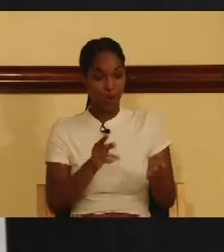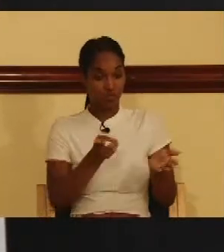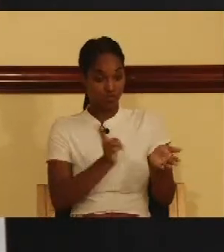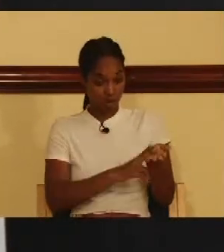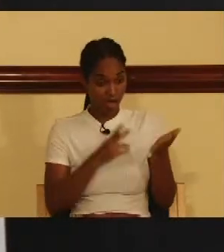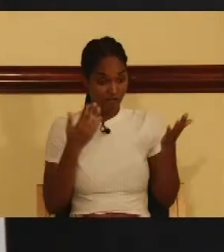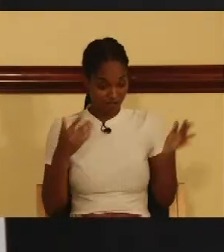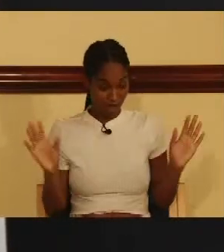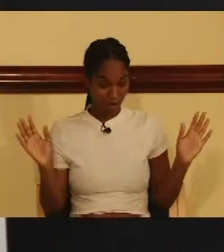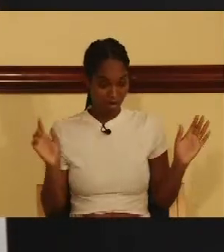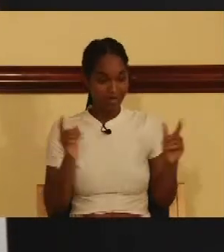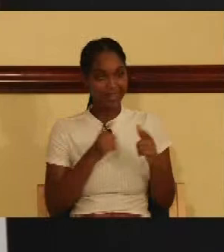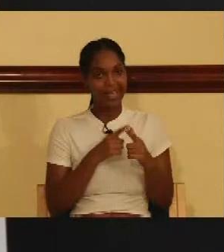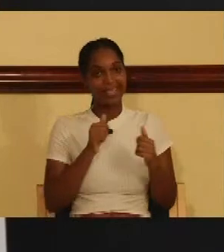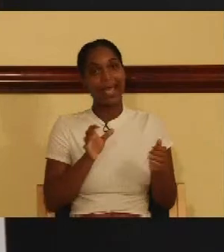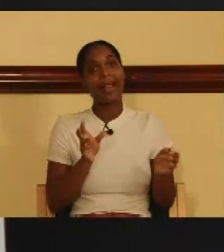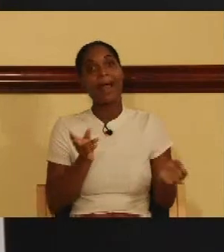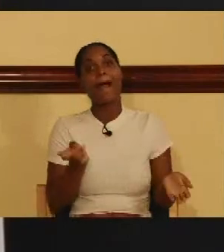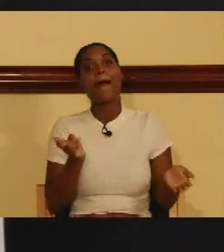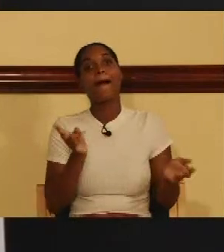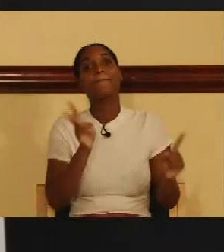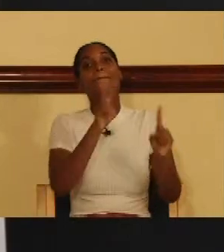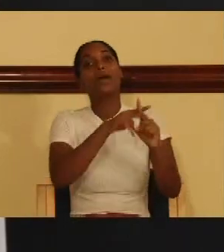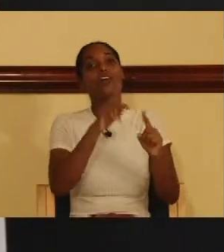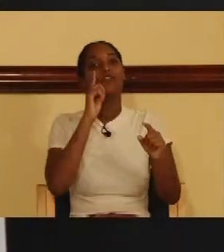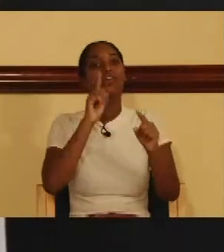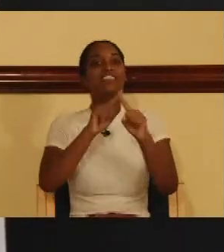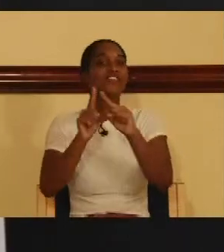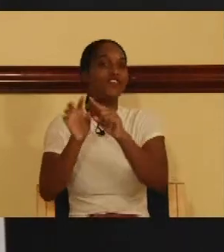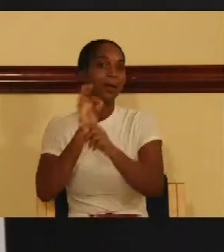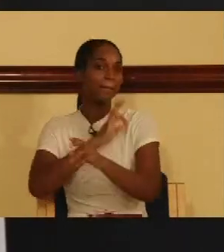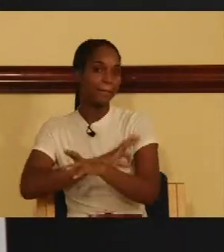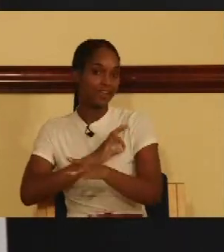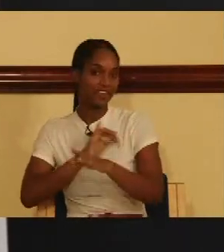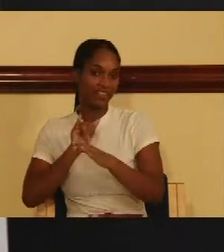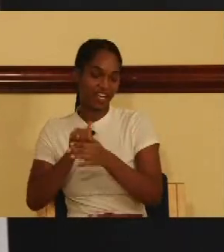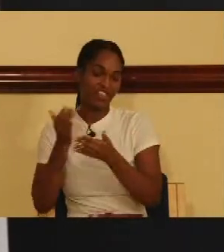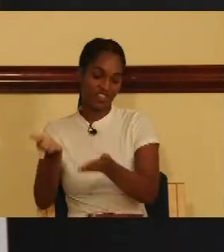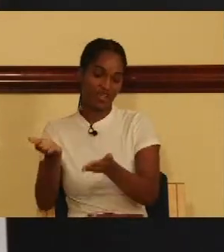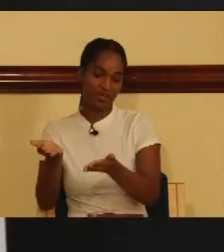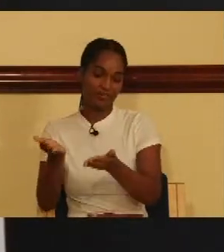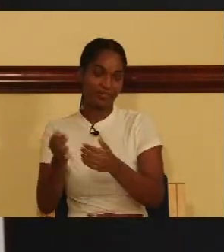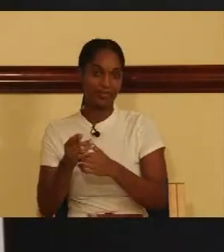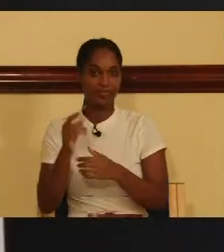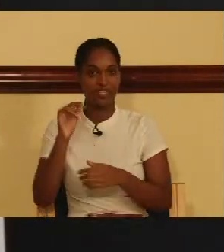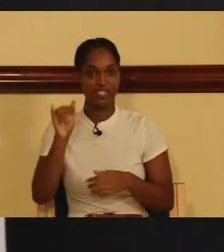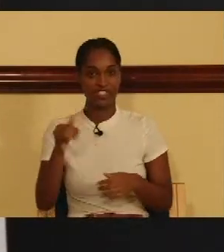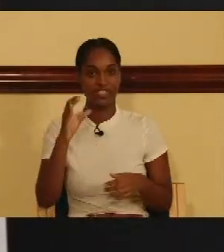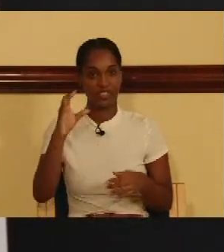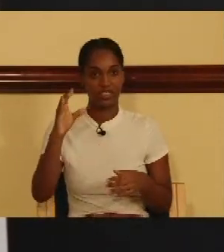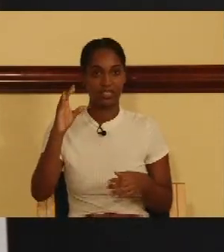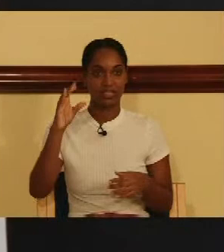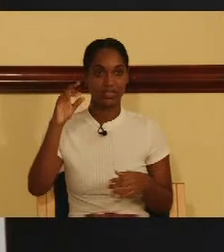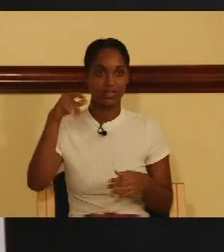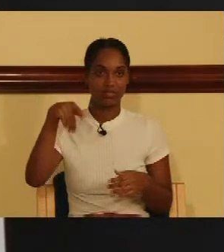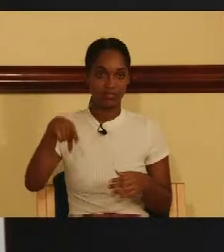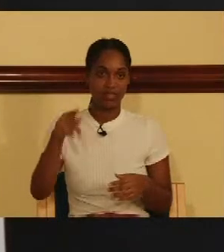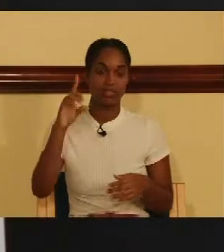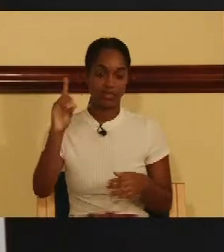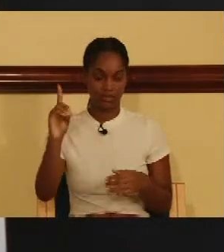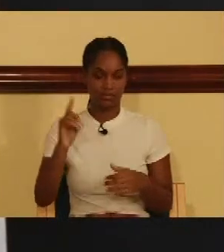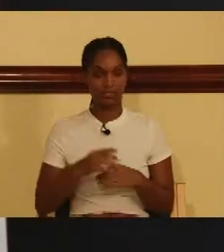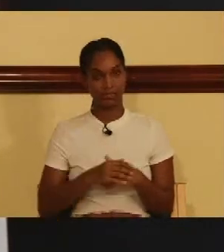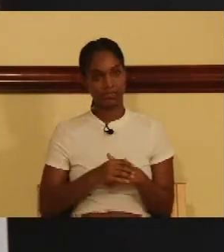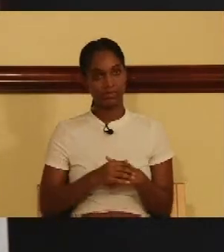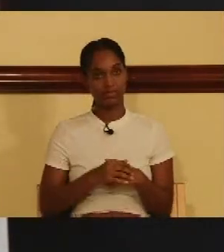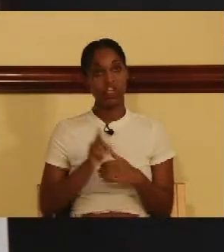registers, then they can apply for the different benefits that exist within the Jamaica Council for Persons with Disabilities. And